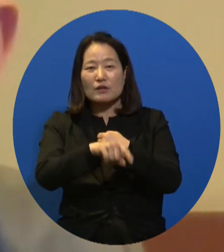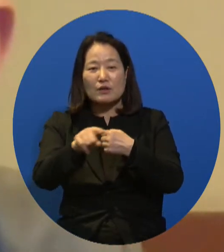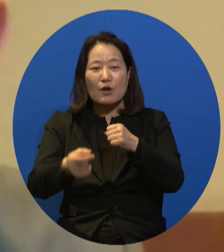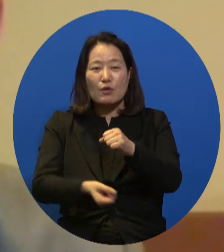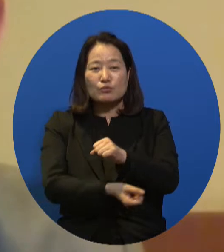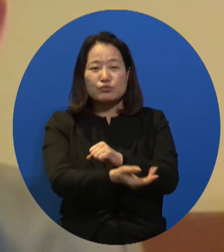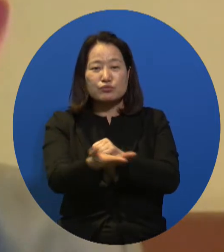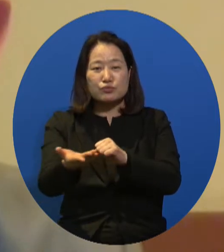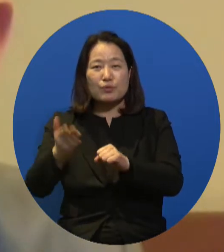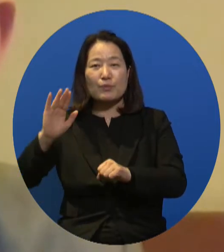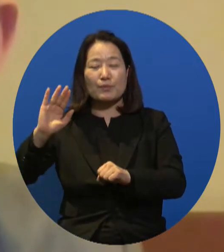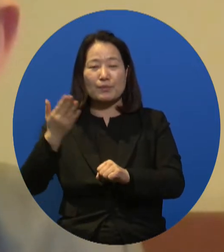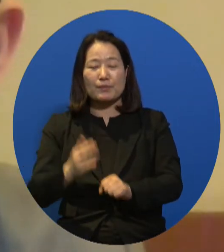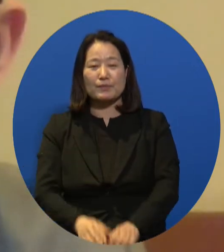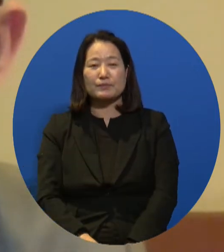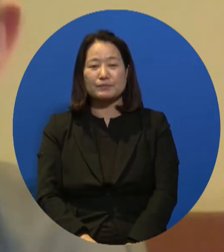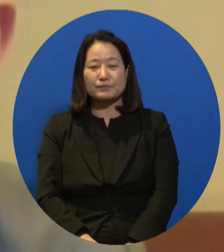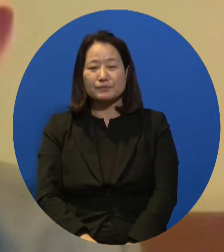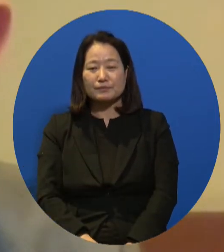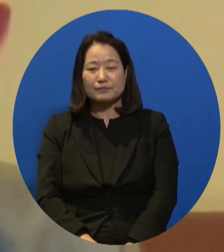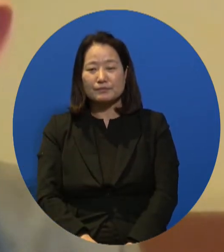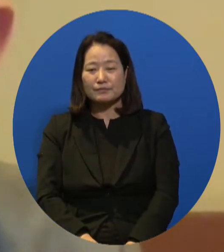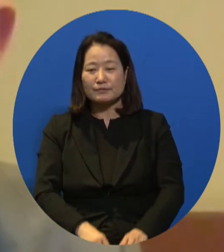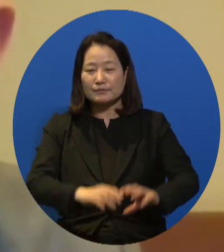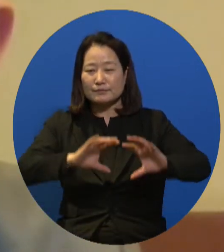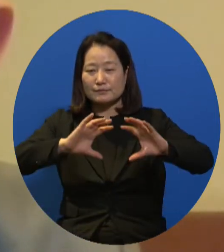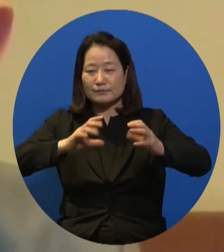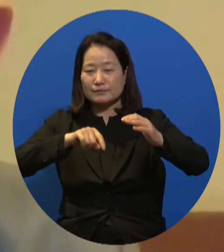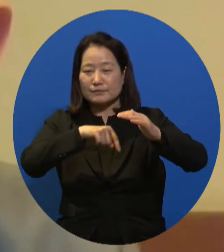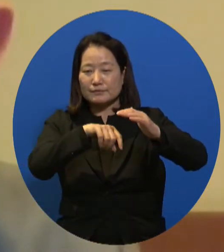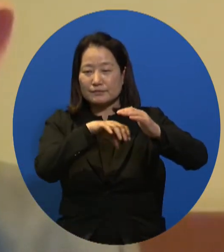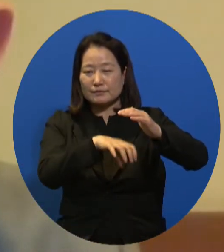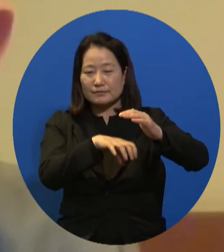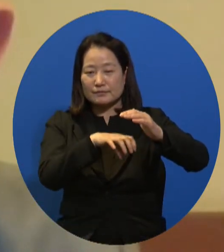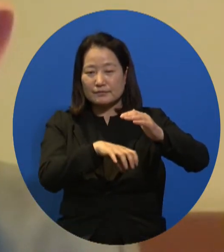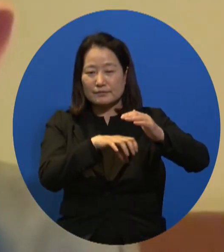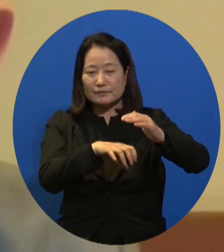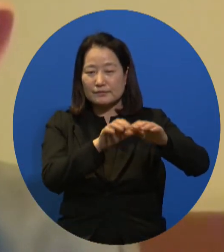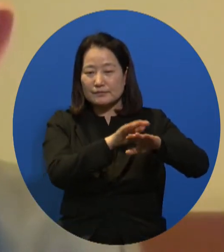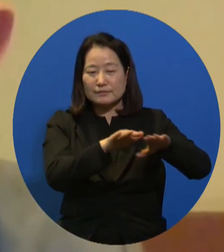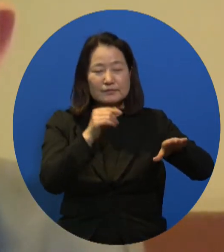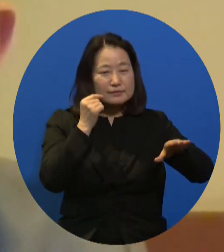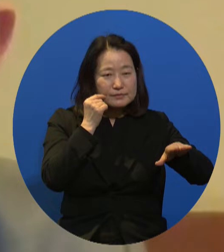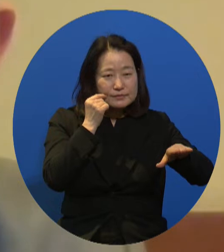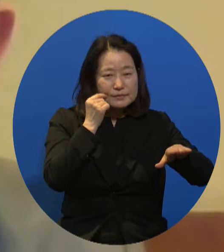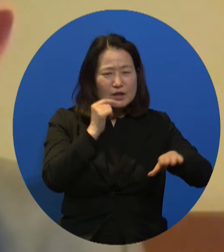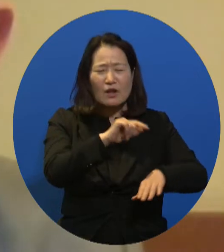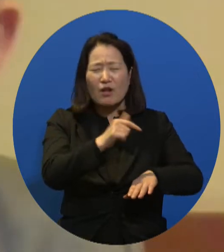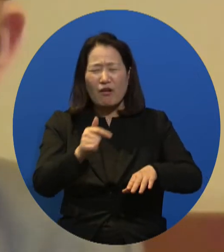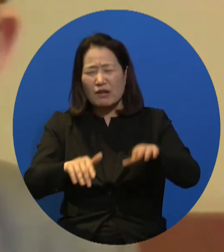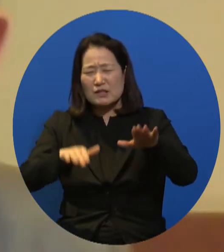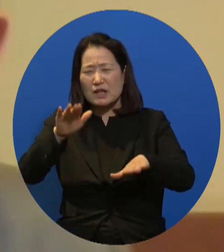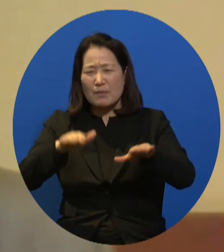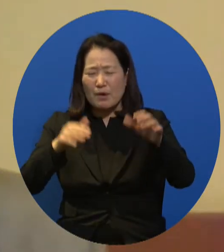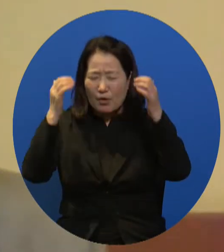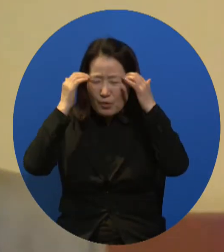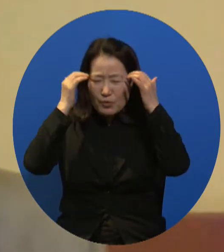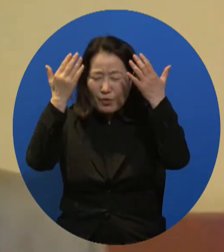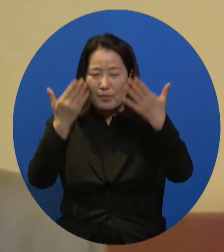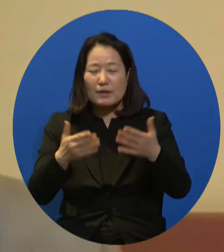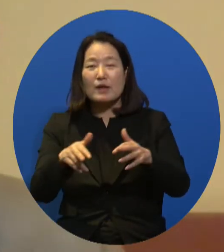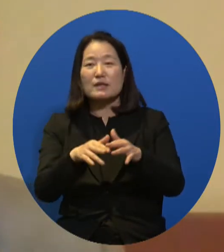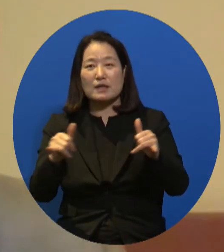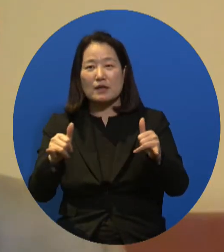countries who experience multiple and intersecting forms of discrimination. So you've already heard